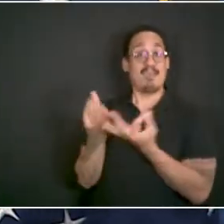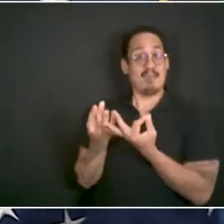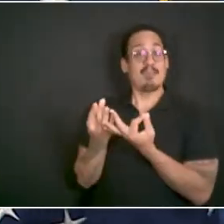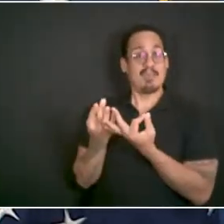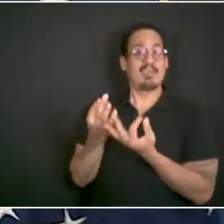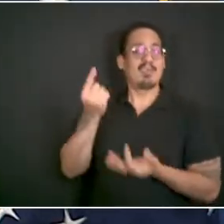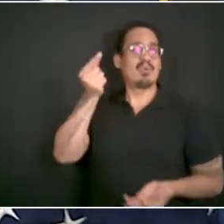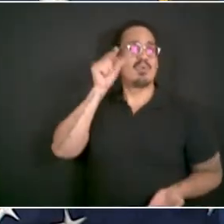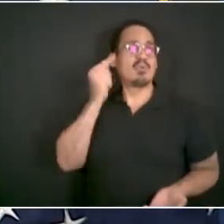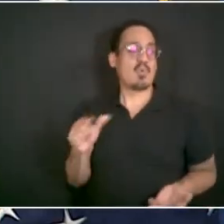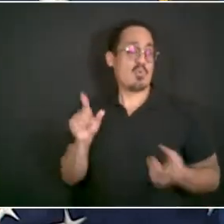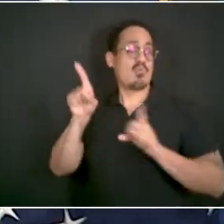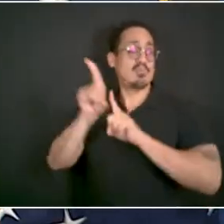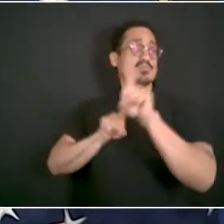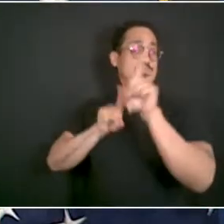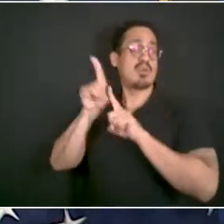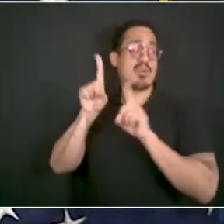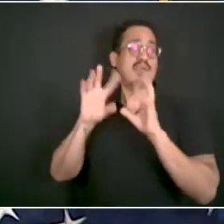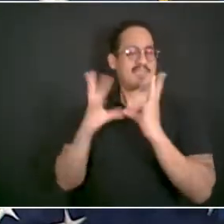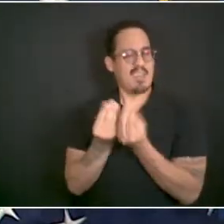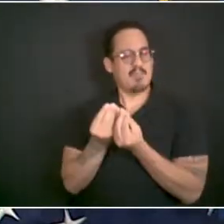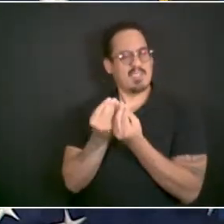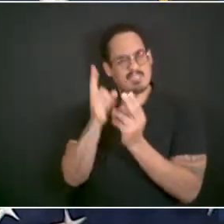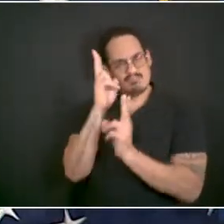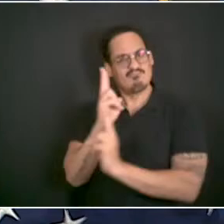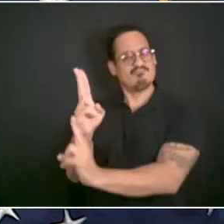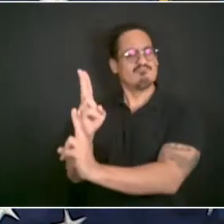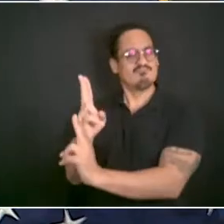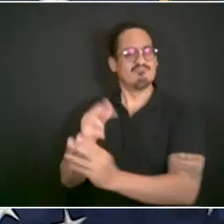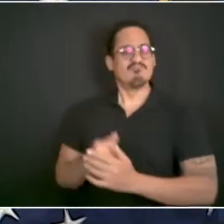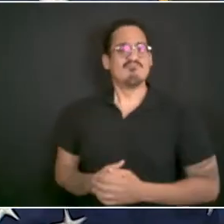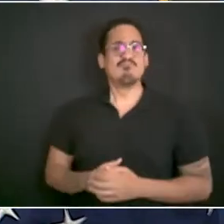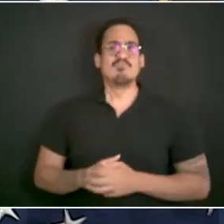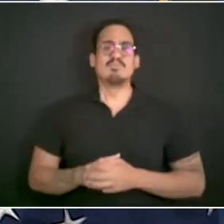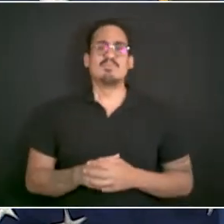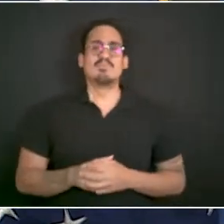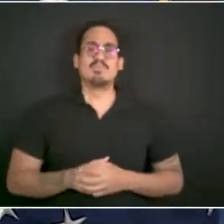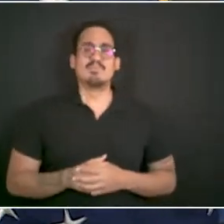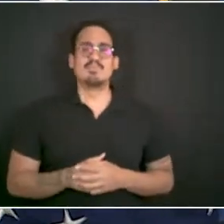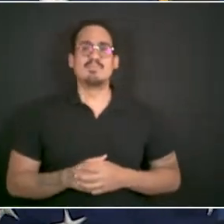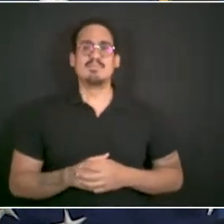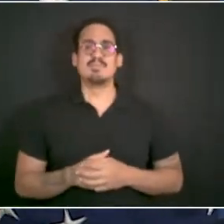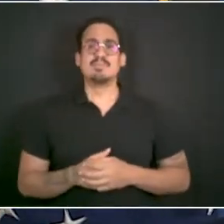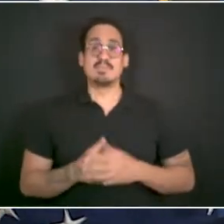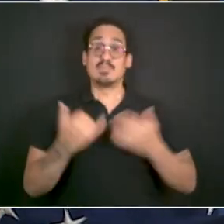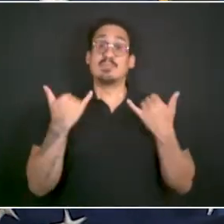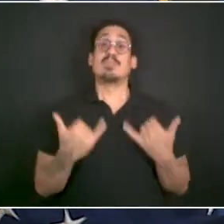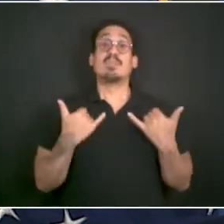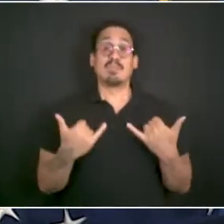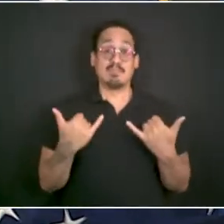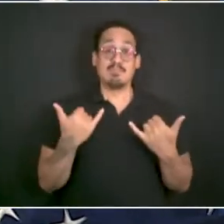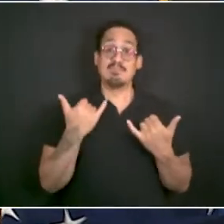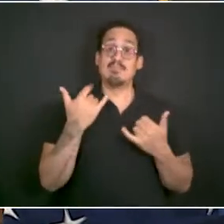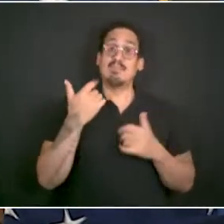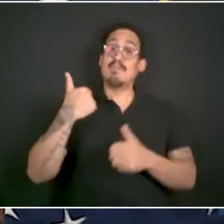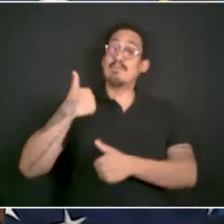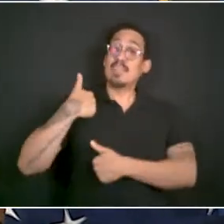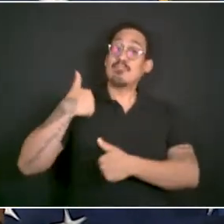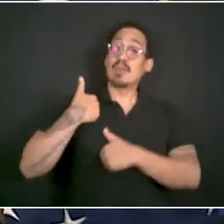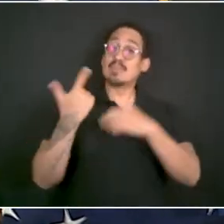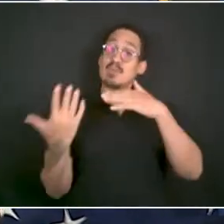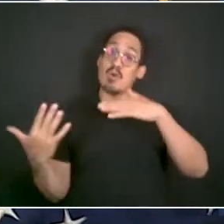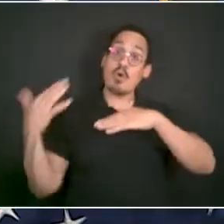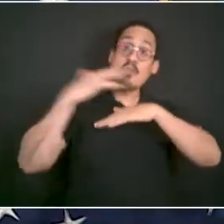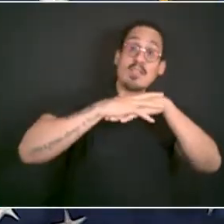people in the vein of culture. We also do things when it comes to healthcare, housing, benefits, education, employment, and other